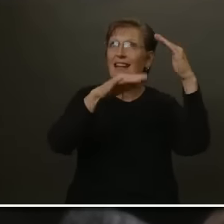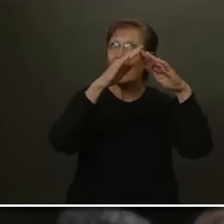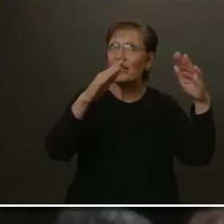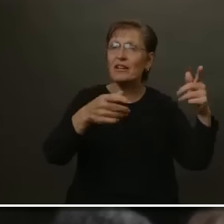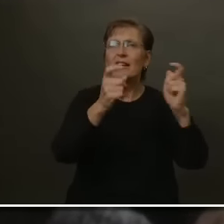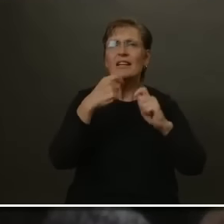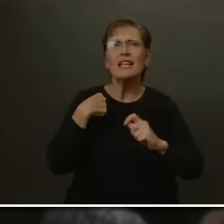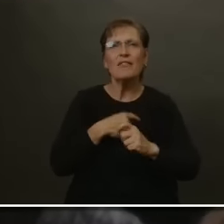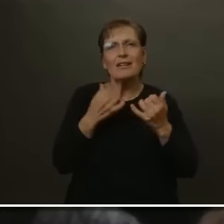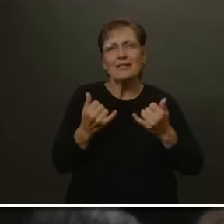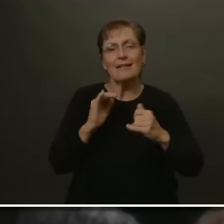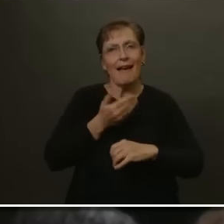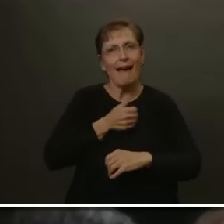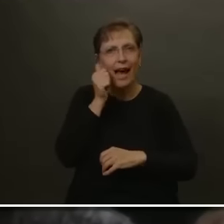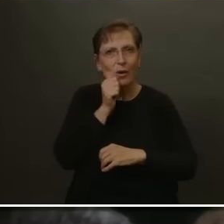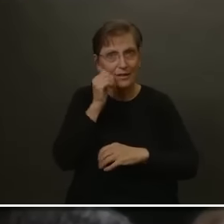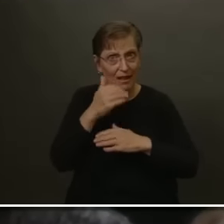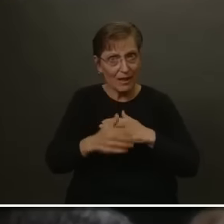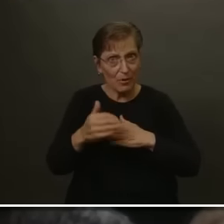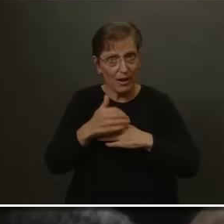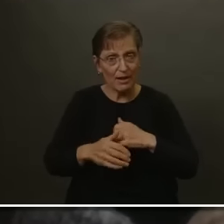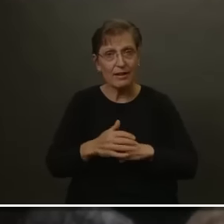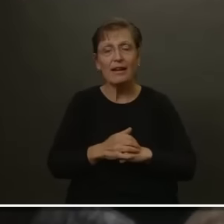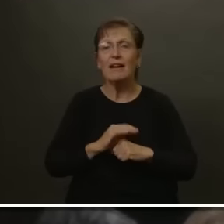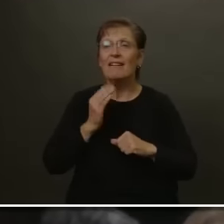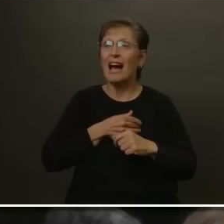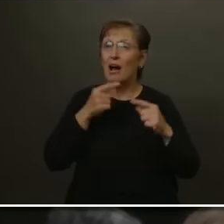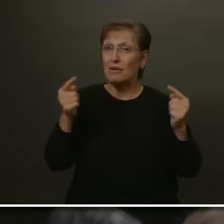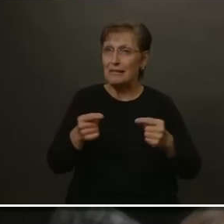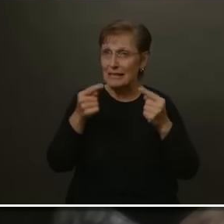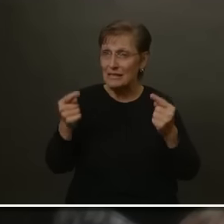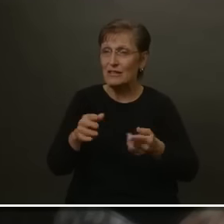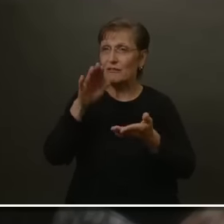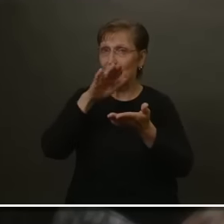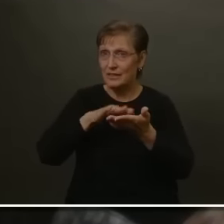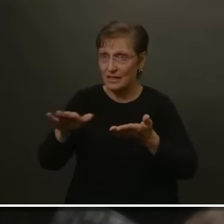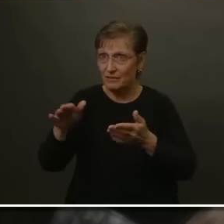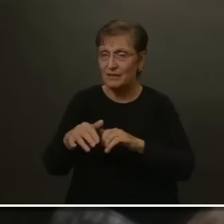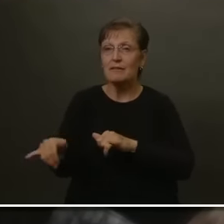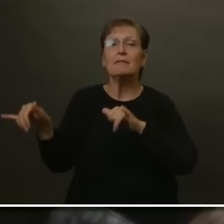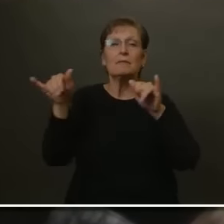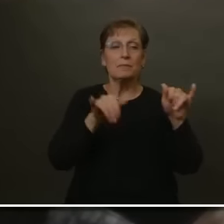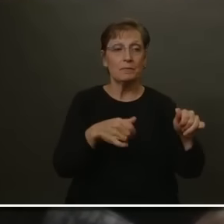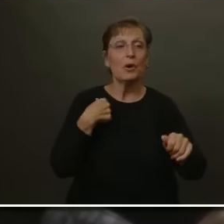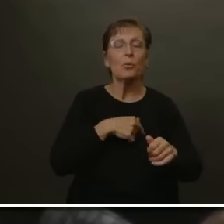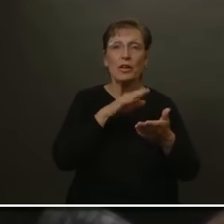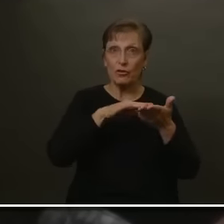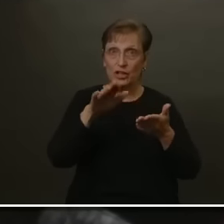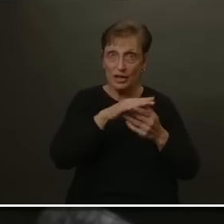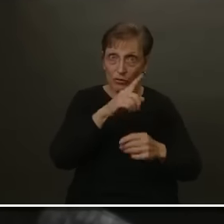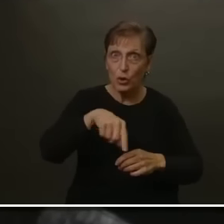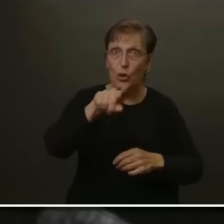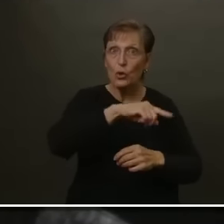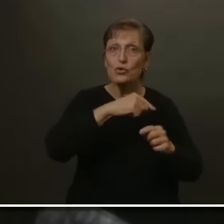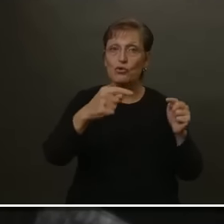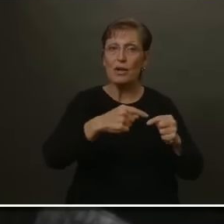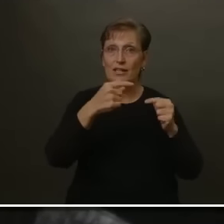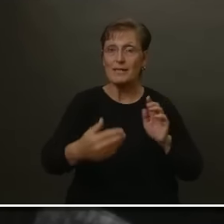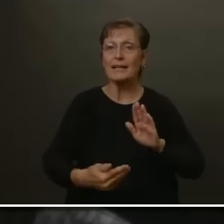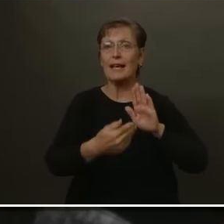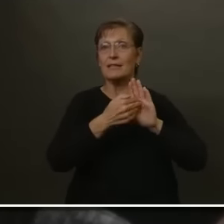heaven. Give us this day our daily bread, and forgive us our trespasses, as we forgive those